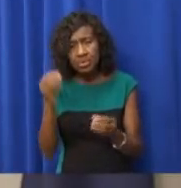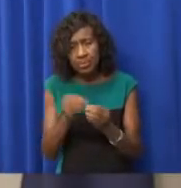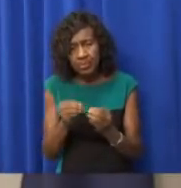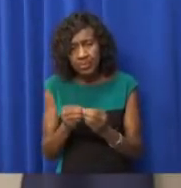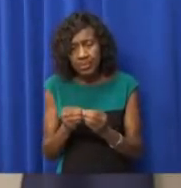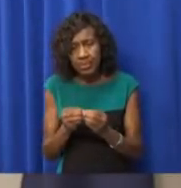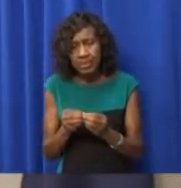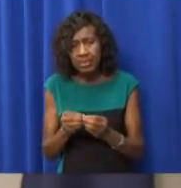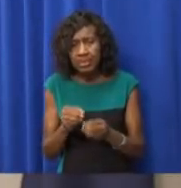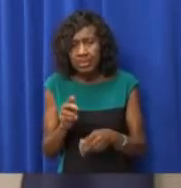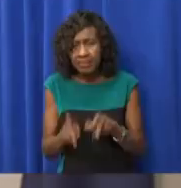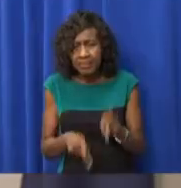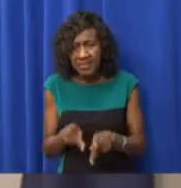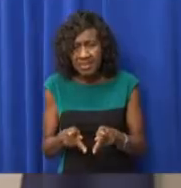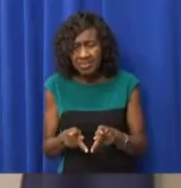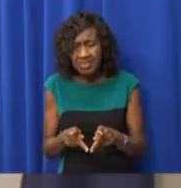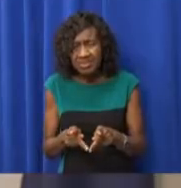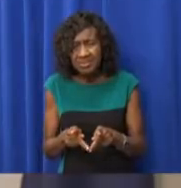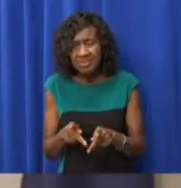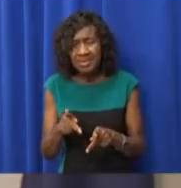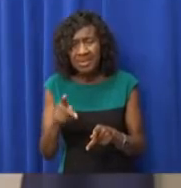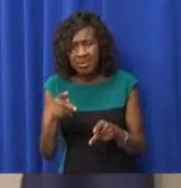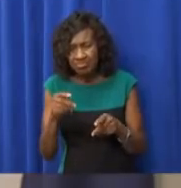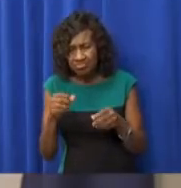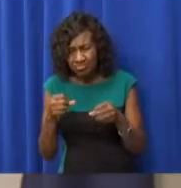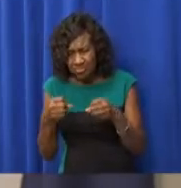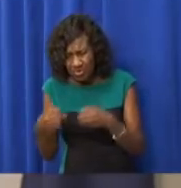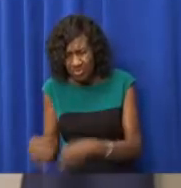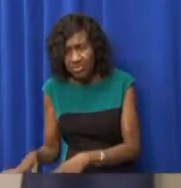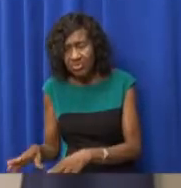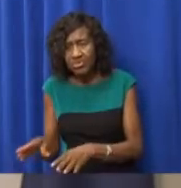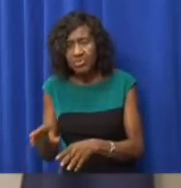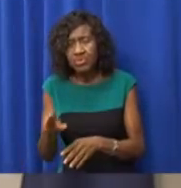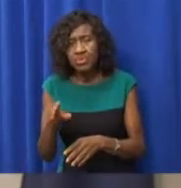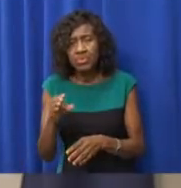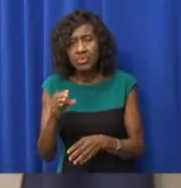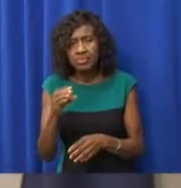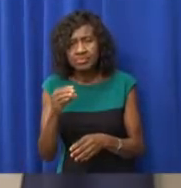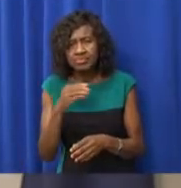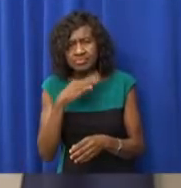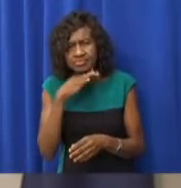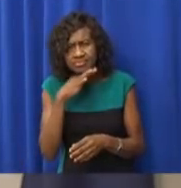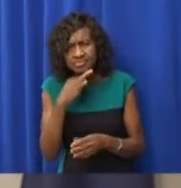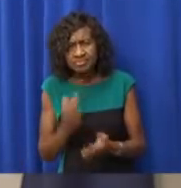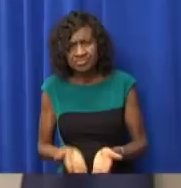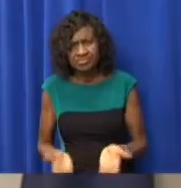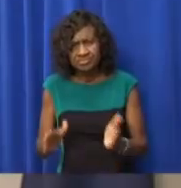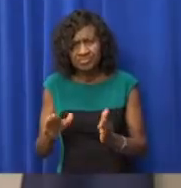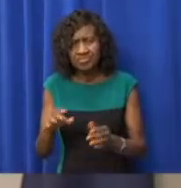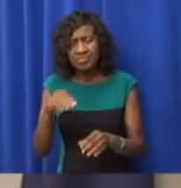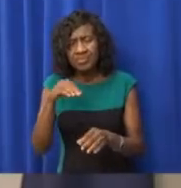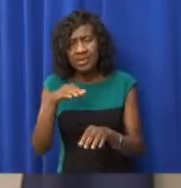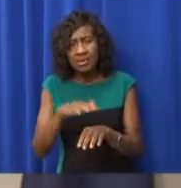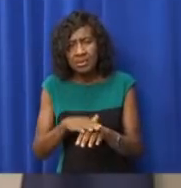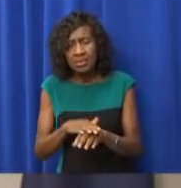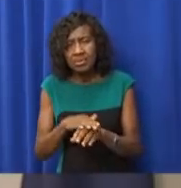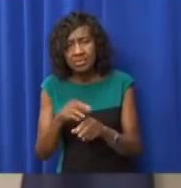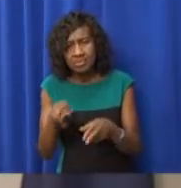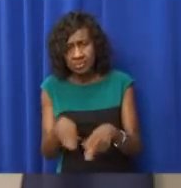people littering and illegal dumping waste materials in areas of our community. Sadly, this includes